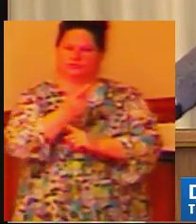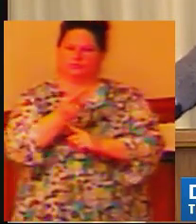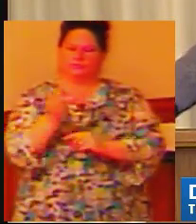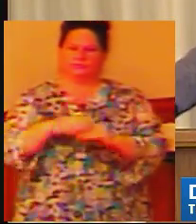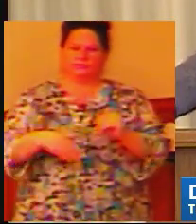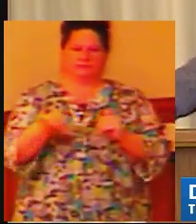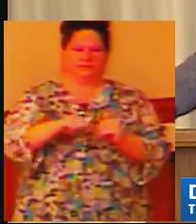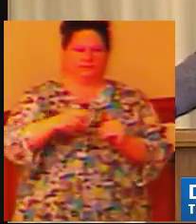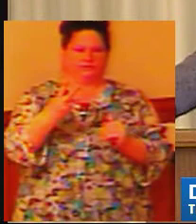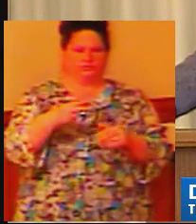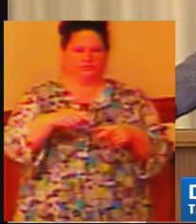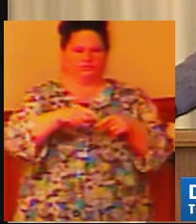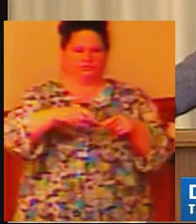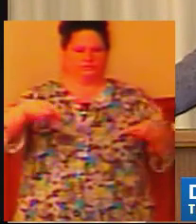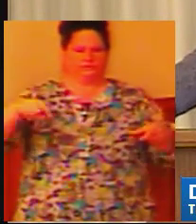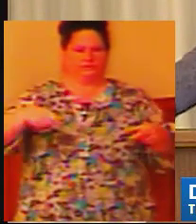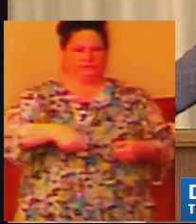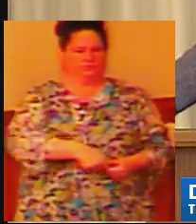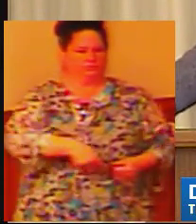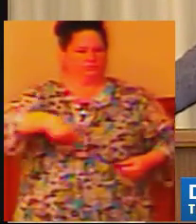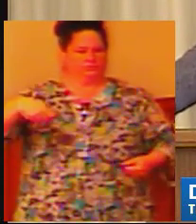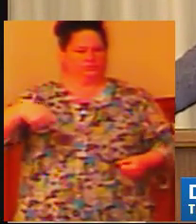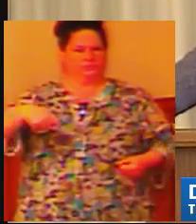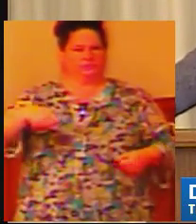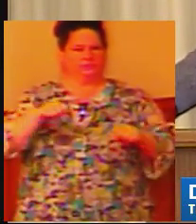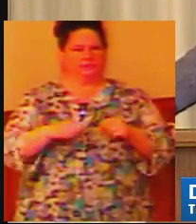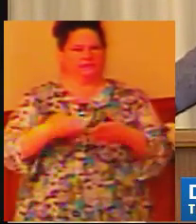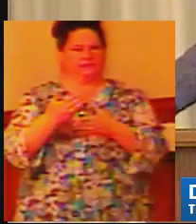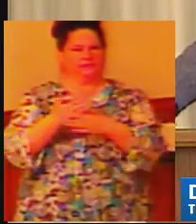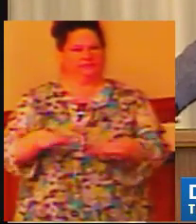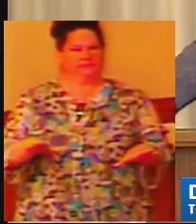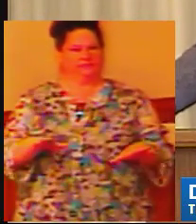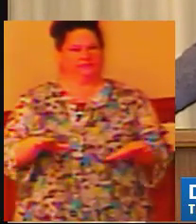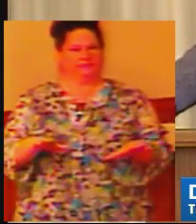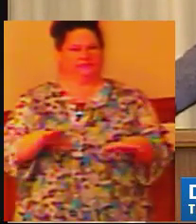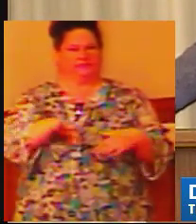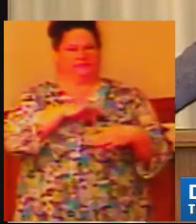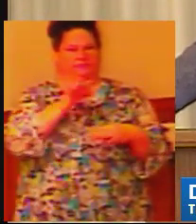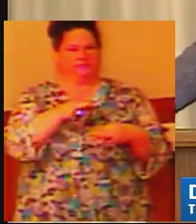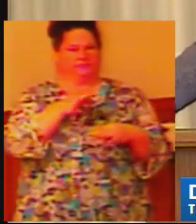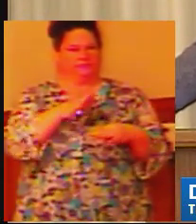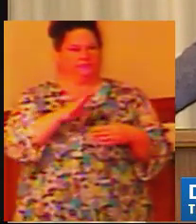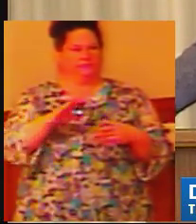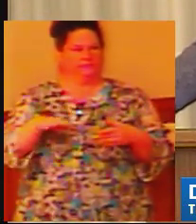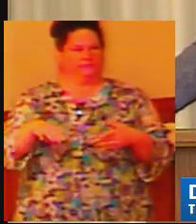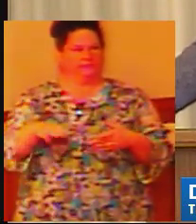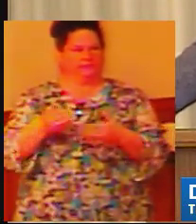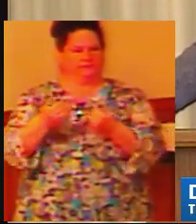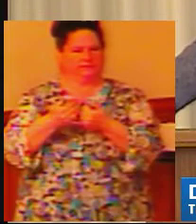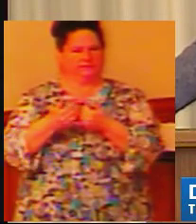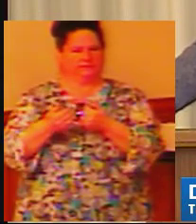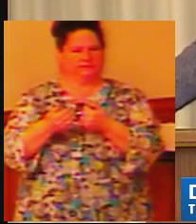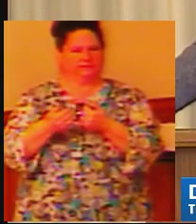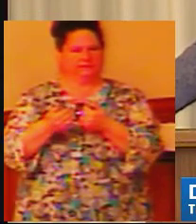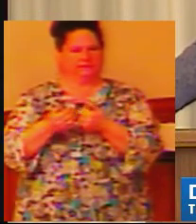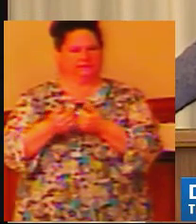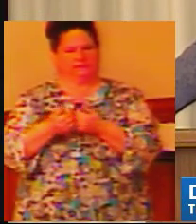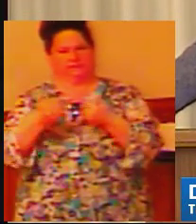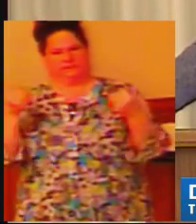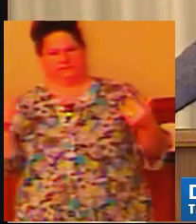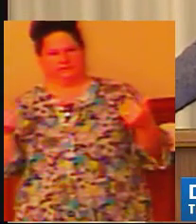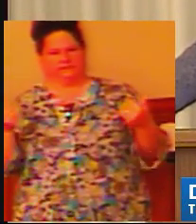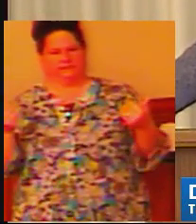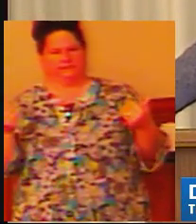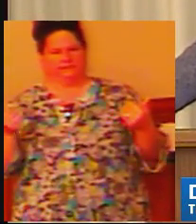two-edged sword. It can divide asunder the soul and the spirit. It can separate those things.